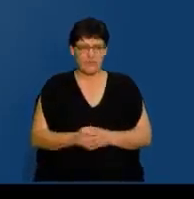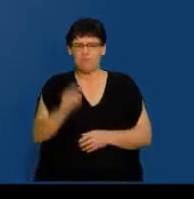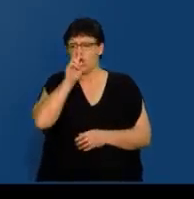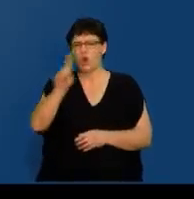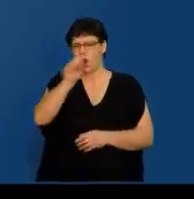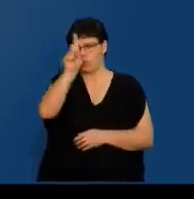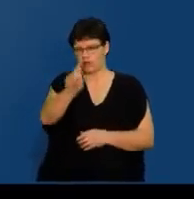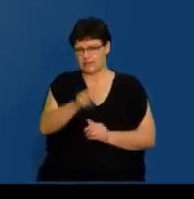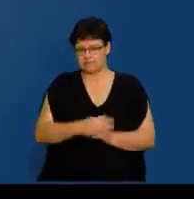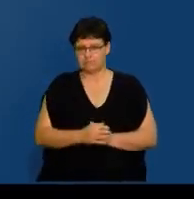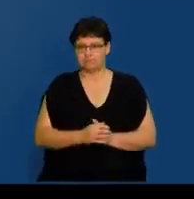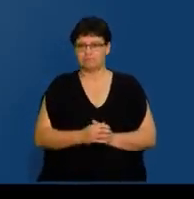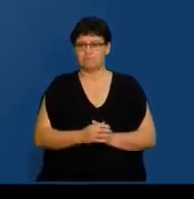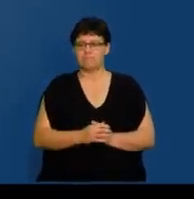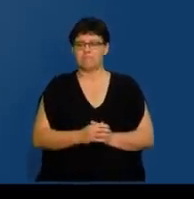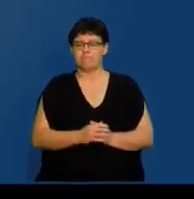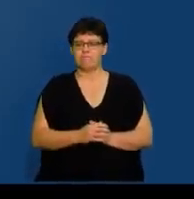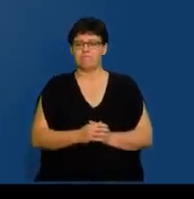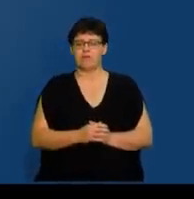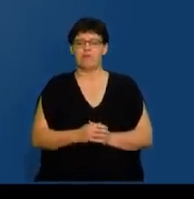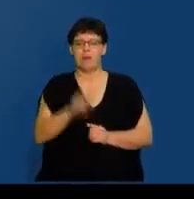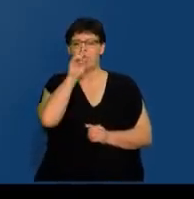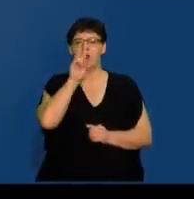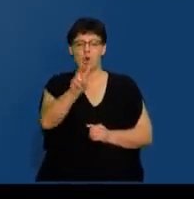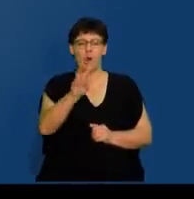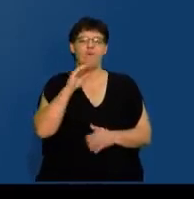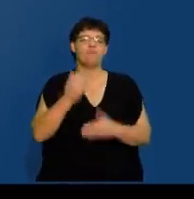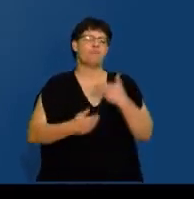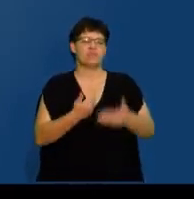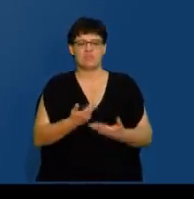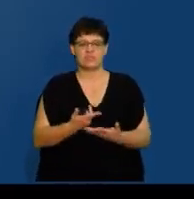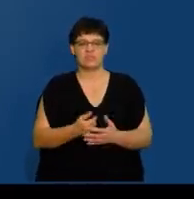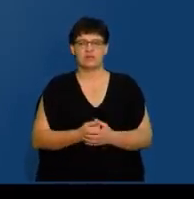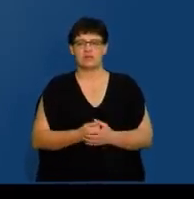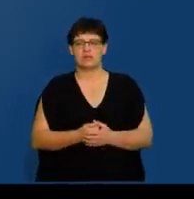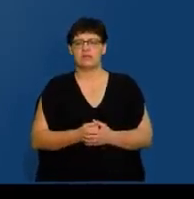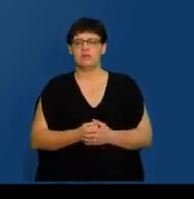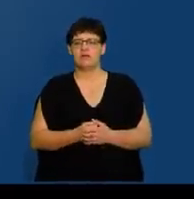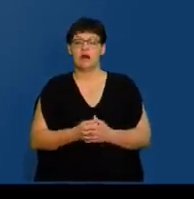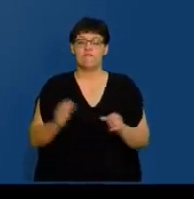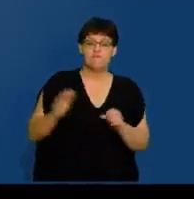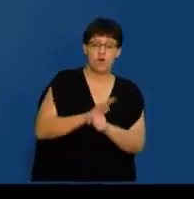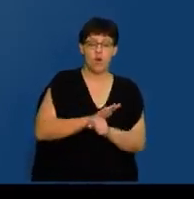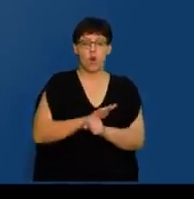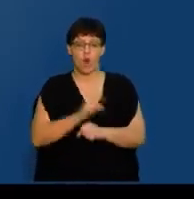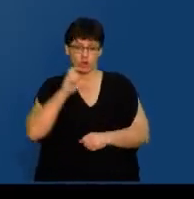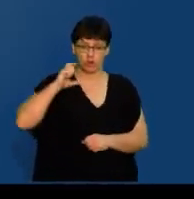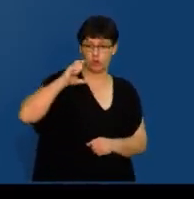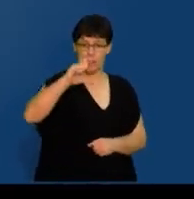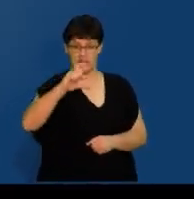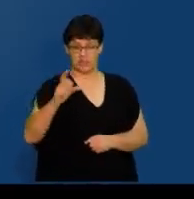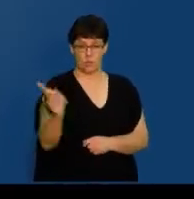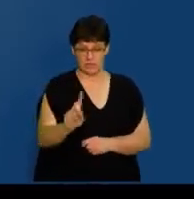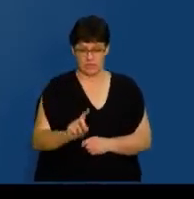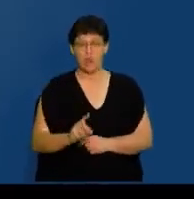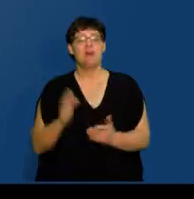question. So we're going to look at the process of what complete dominance is, and remember that we have